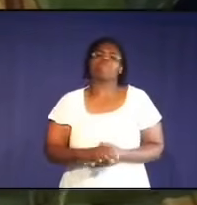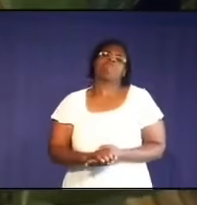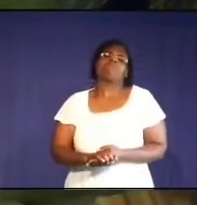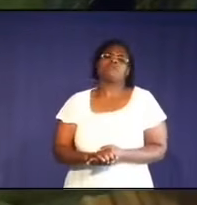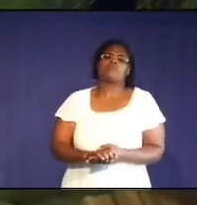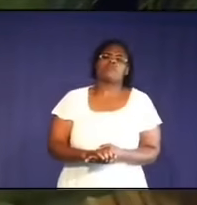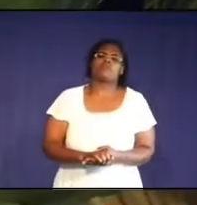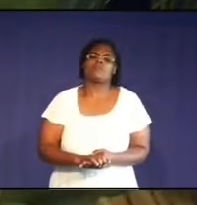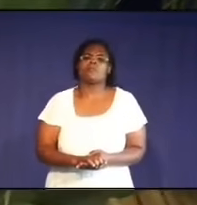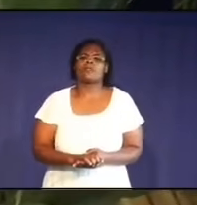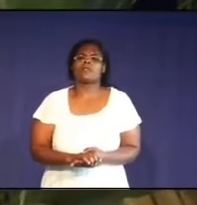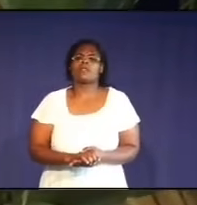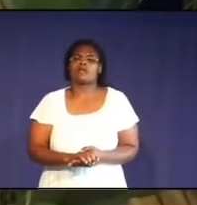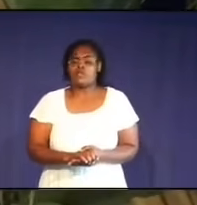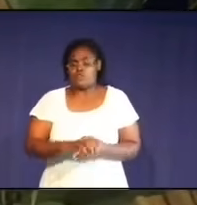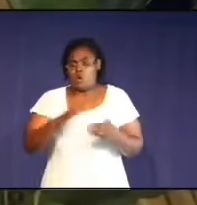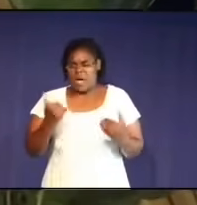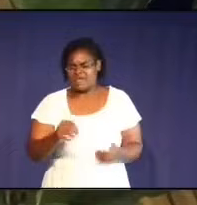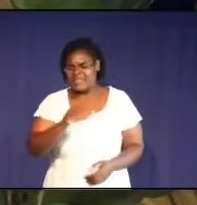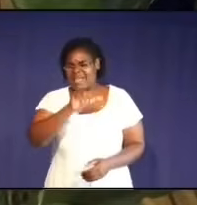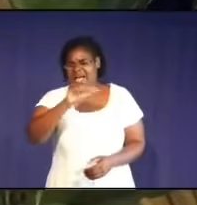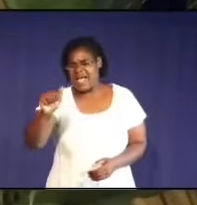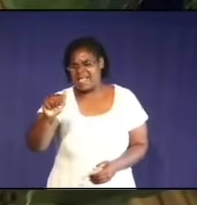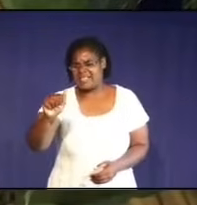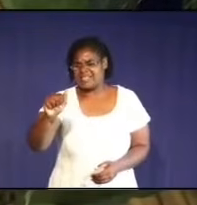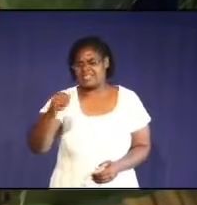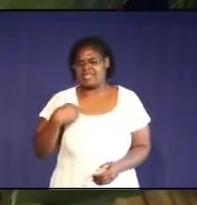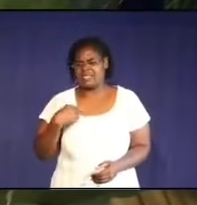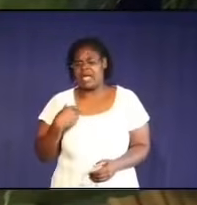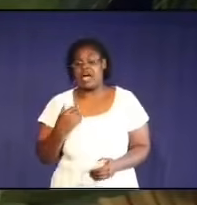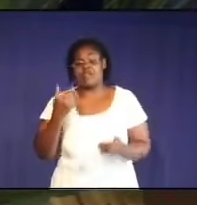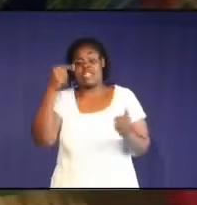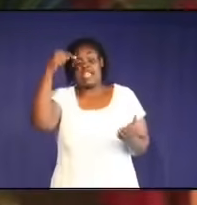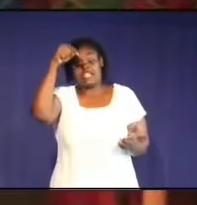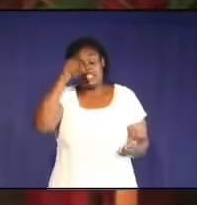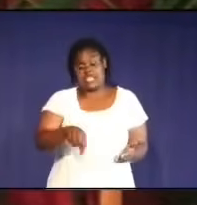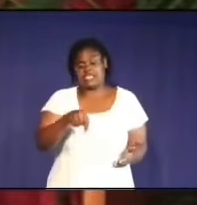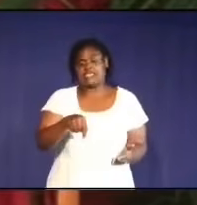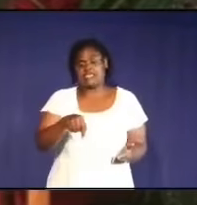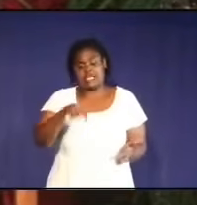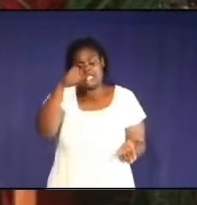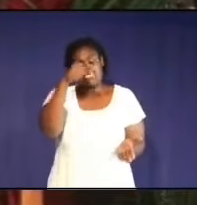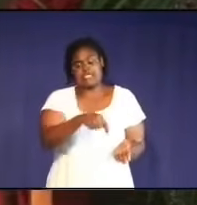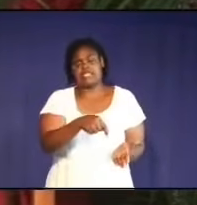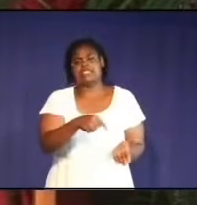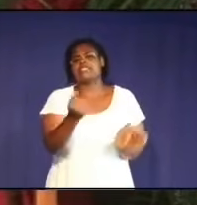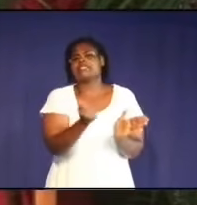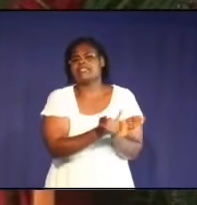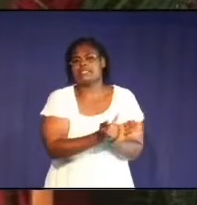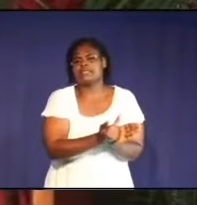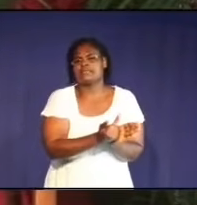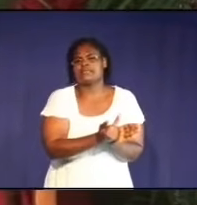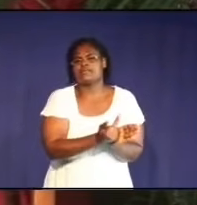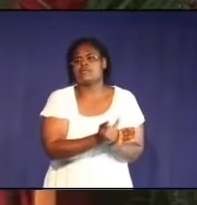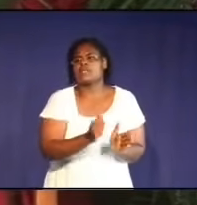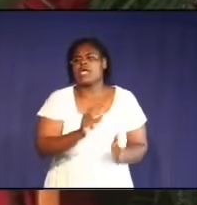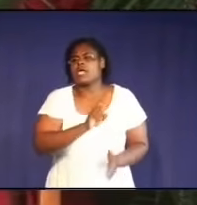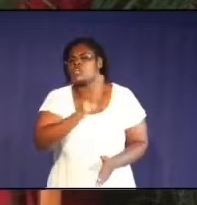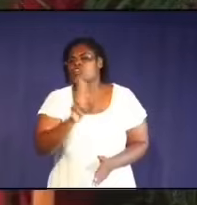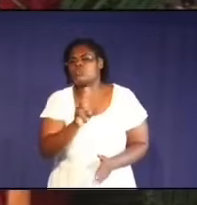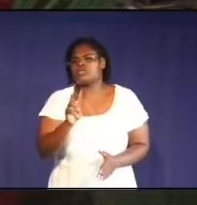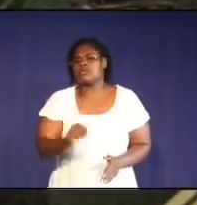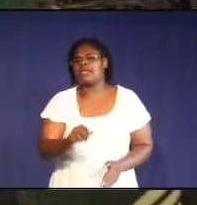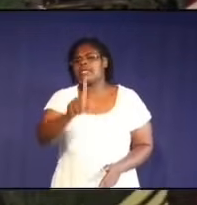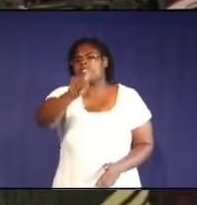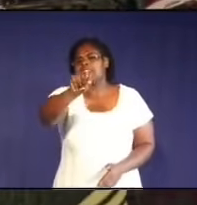said having a seal. He said having this seal. He uses the